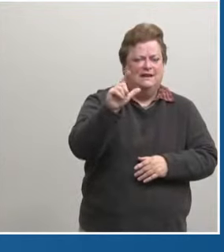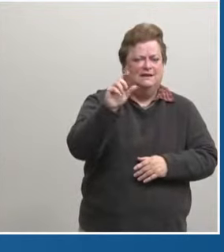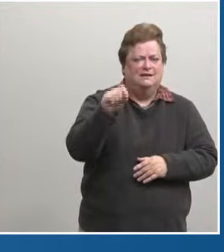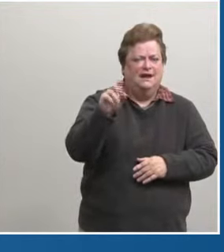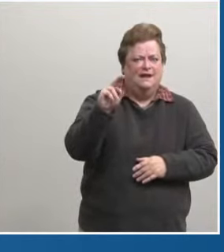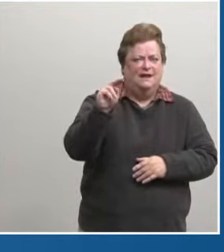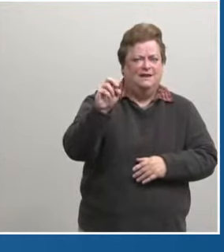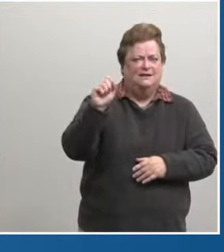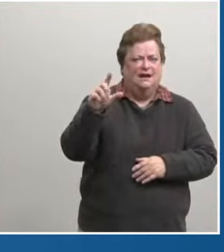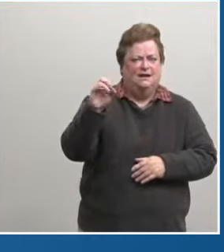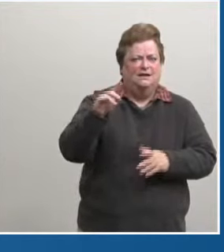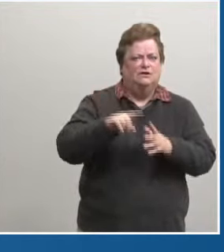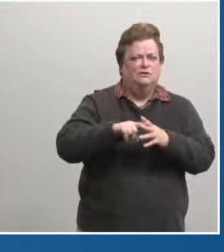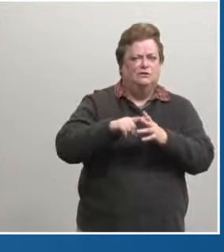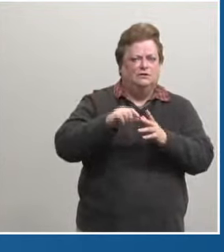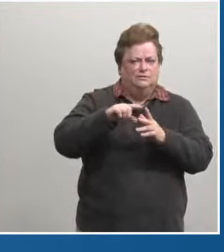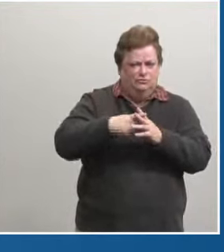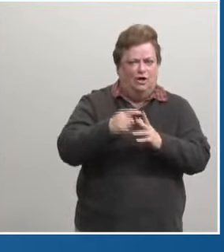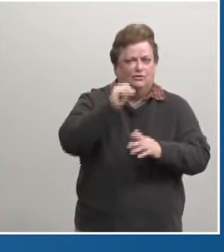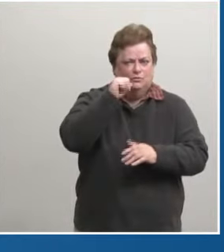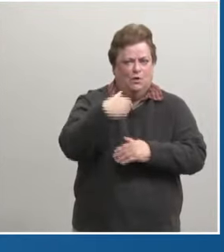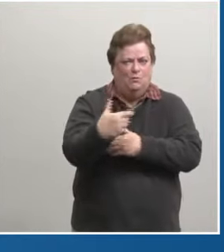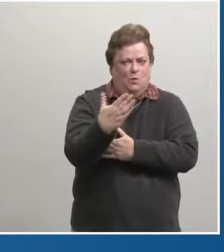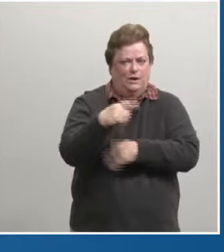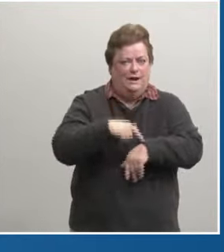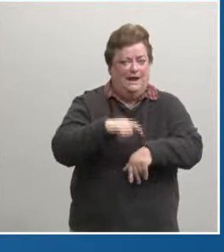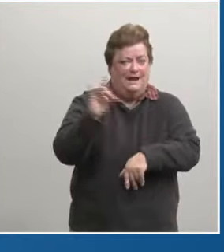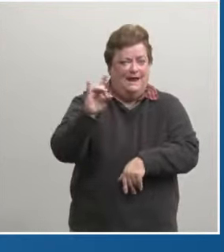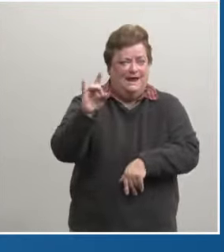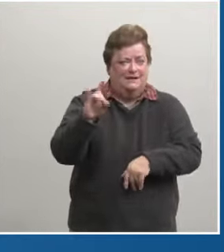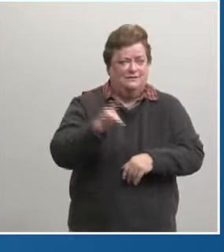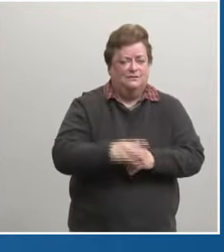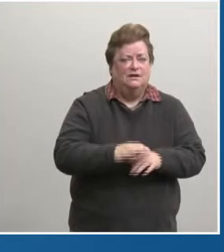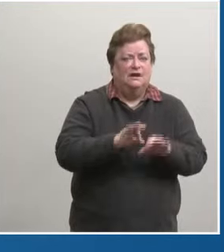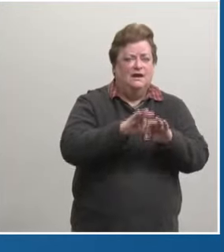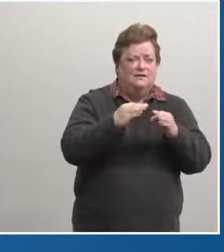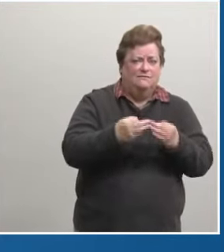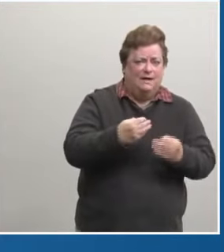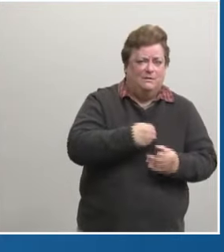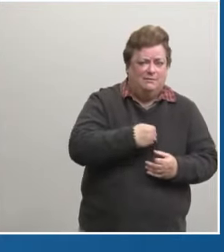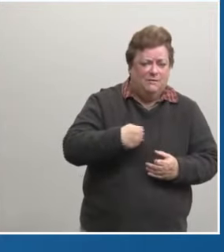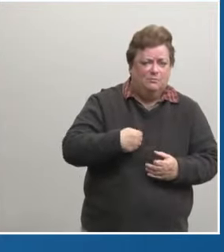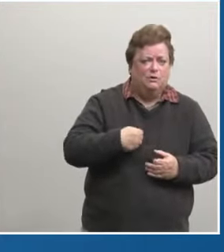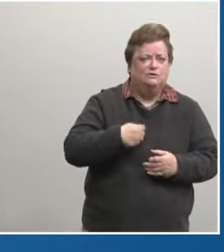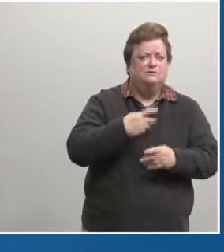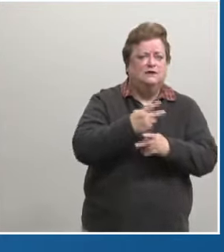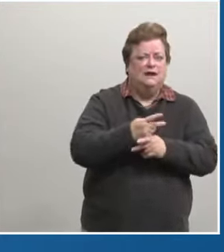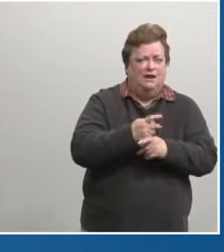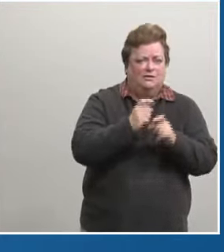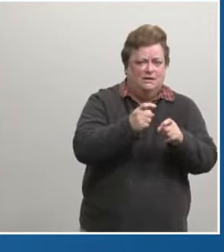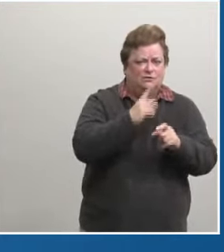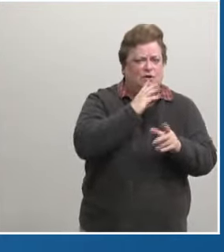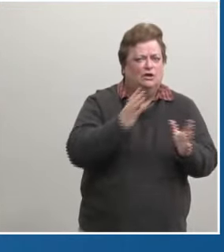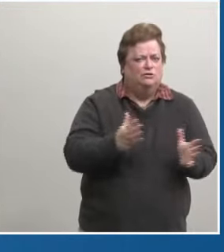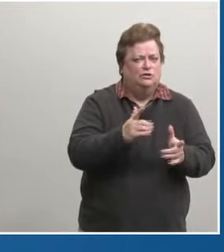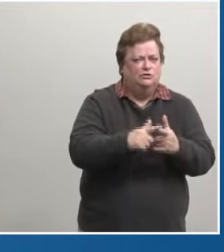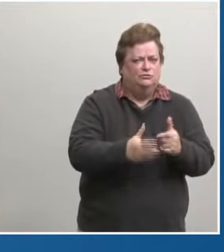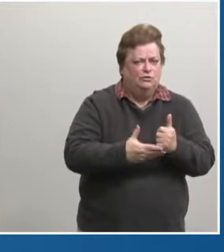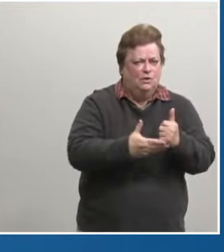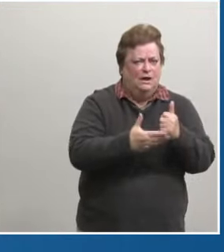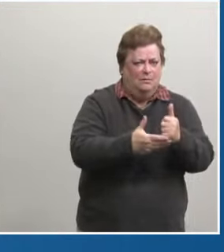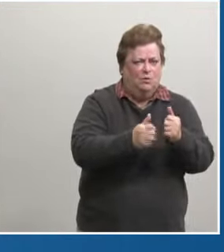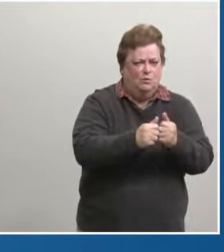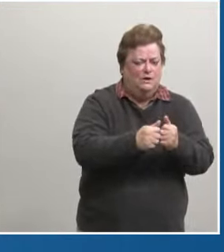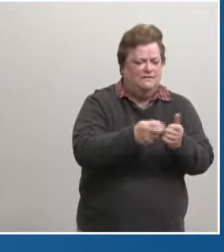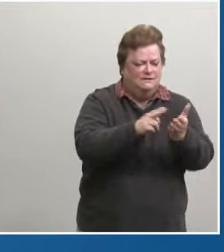covid19.lincoln.ne.gov tomorrow morning at 8 a.m. Family members and caregivers are encouraged to assist with vaccine sign-up if